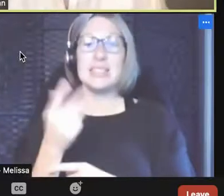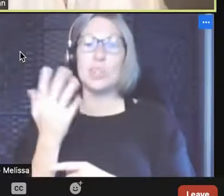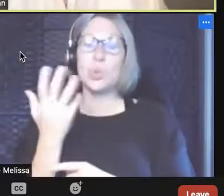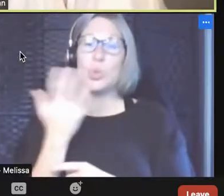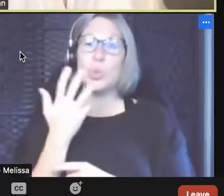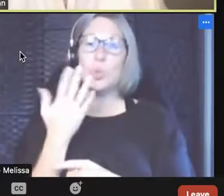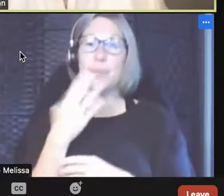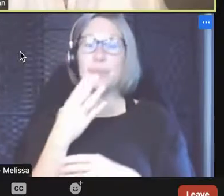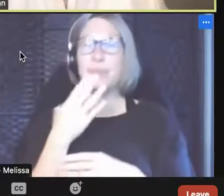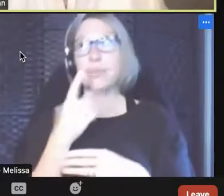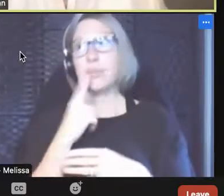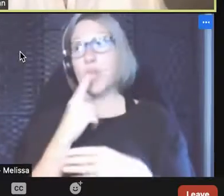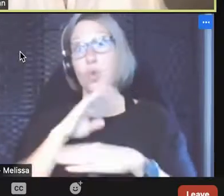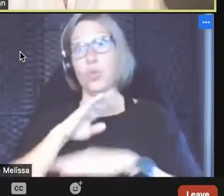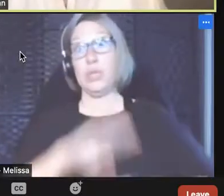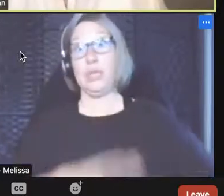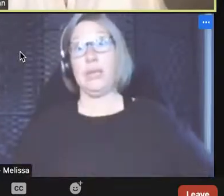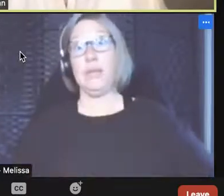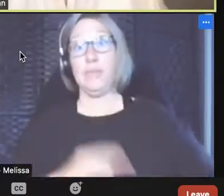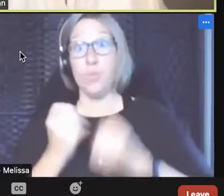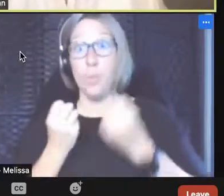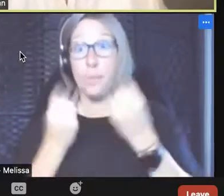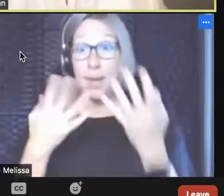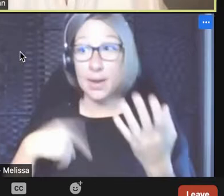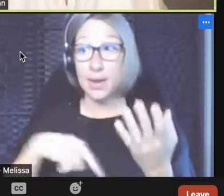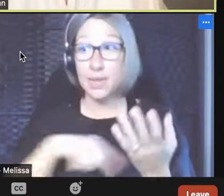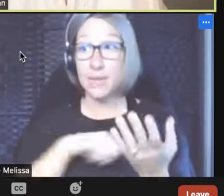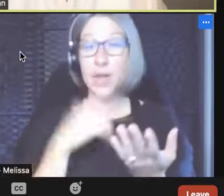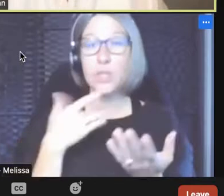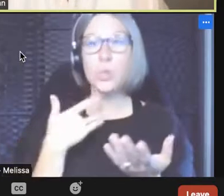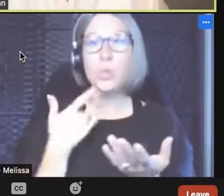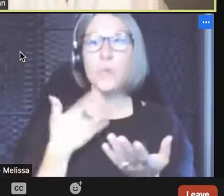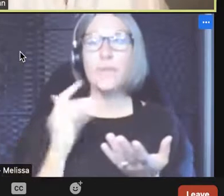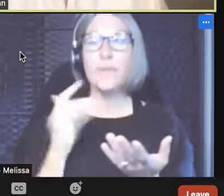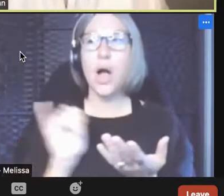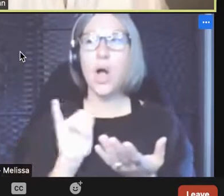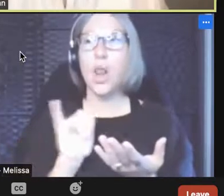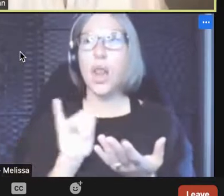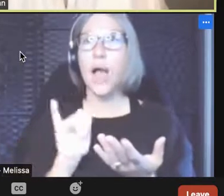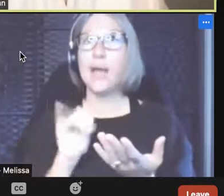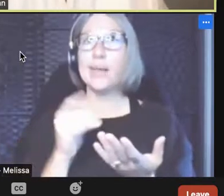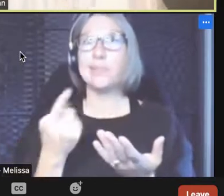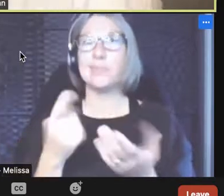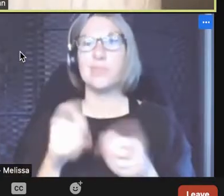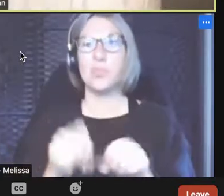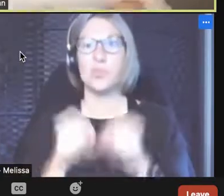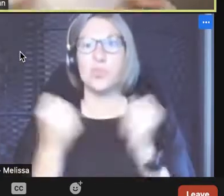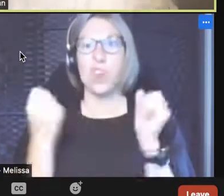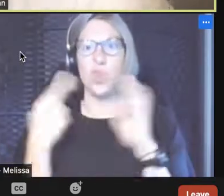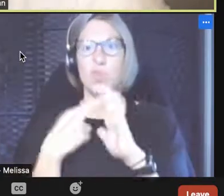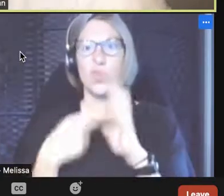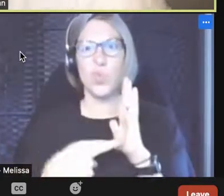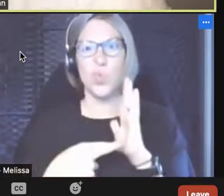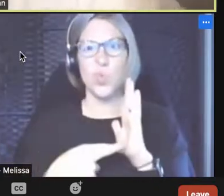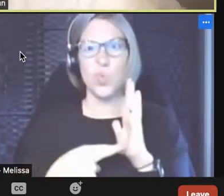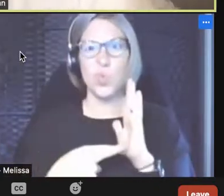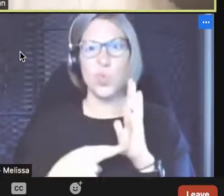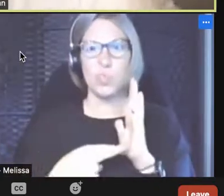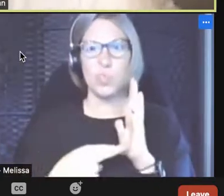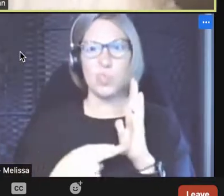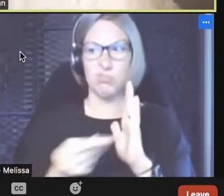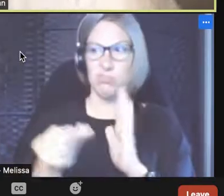relief to a lot of us who almost felt like it was breaking the rules to give a child some kind of